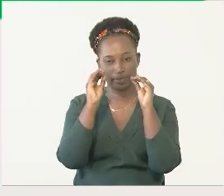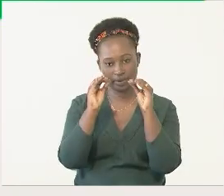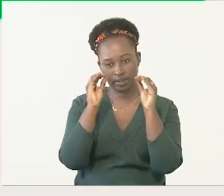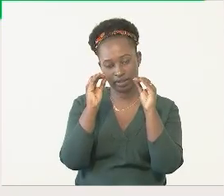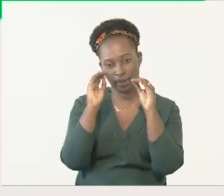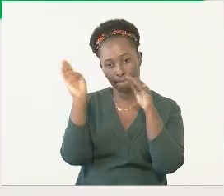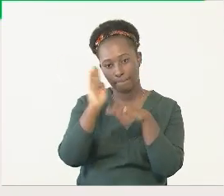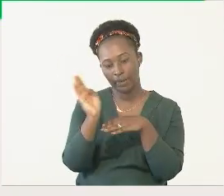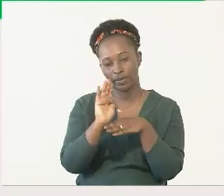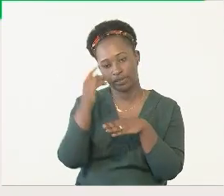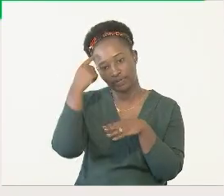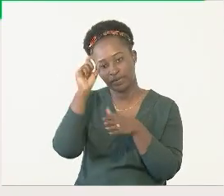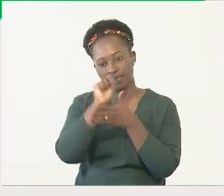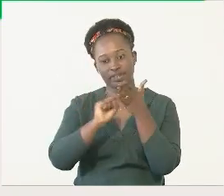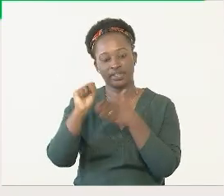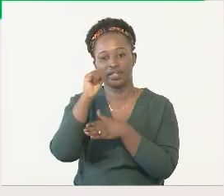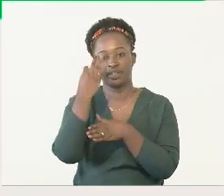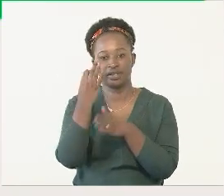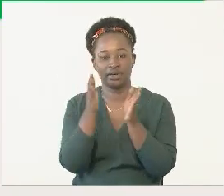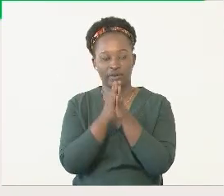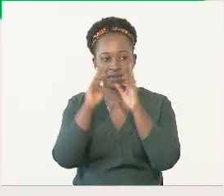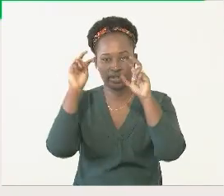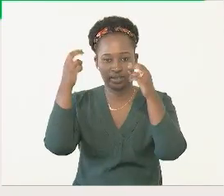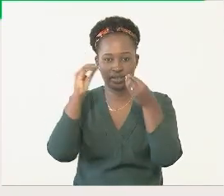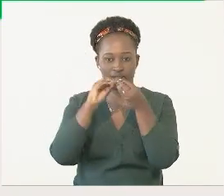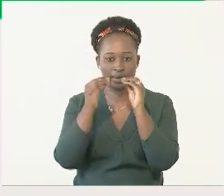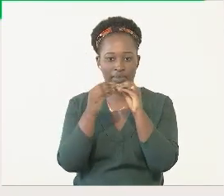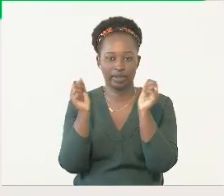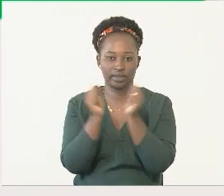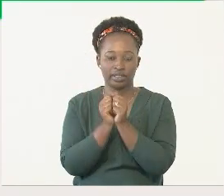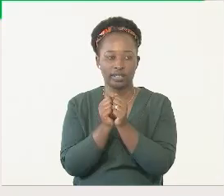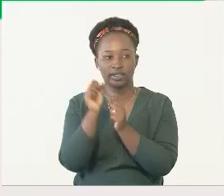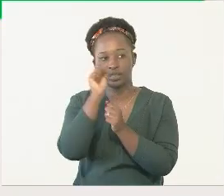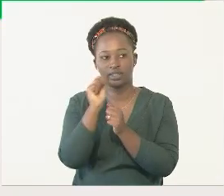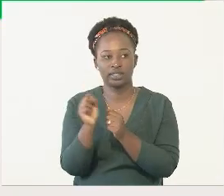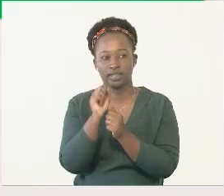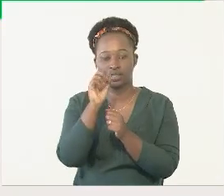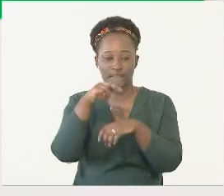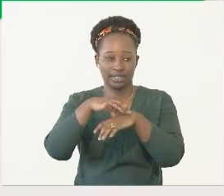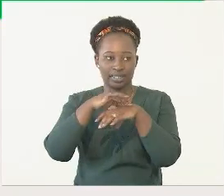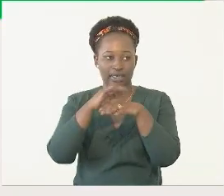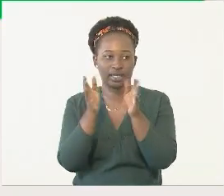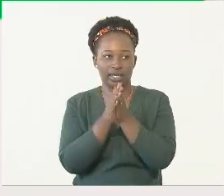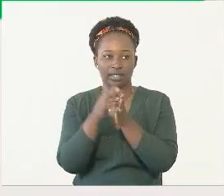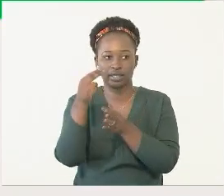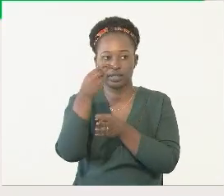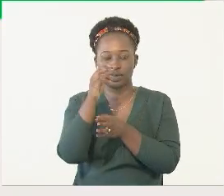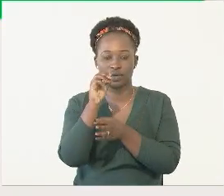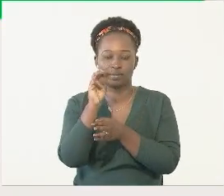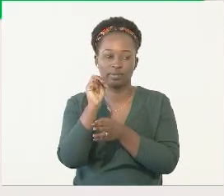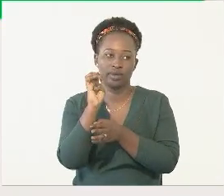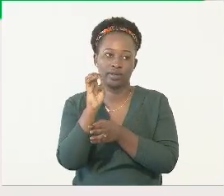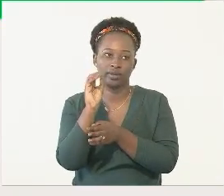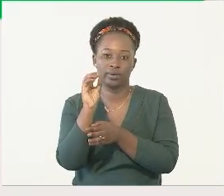3. And the unit is still skin and homeostasis mechanism. I think, students, you do remember